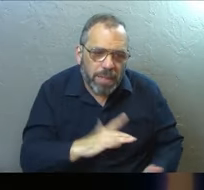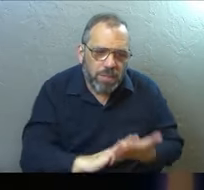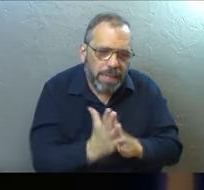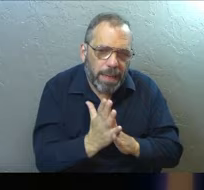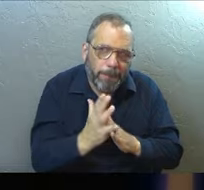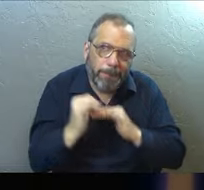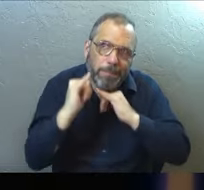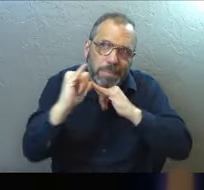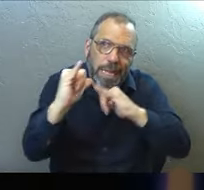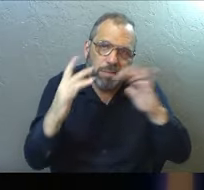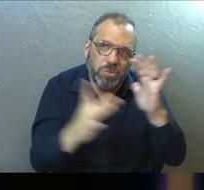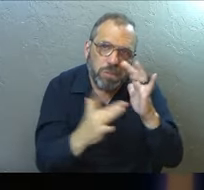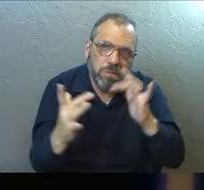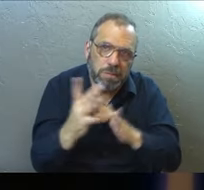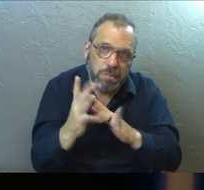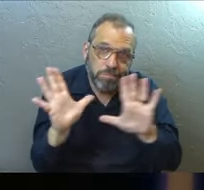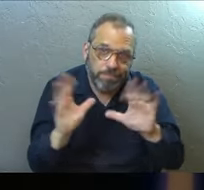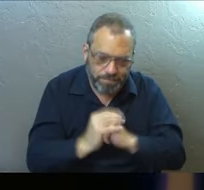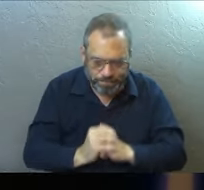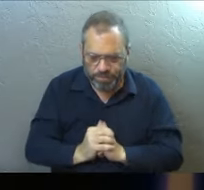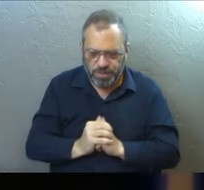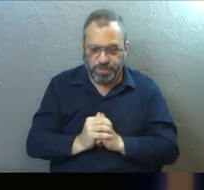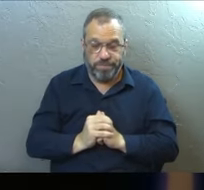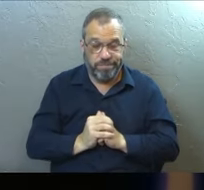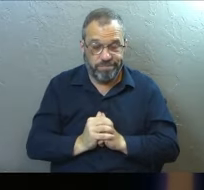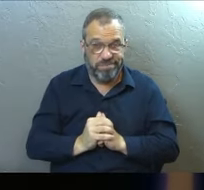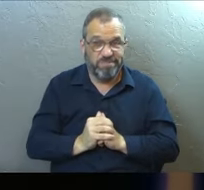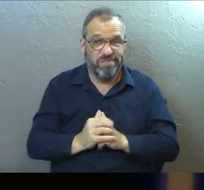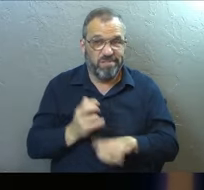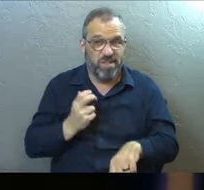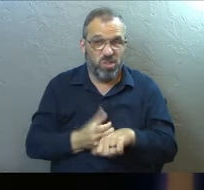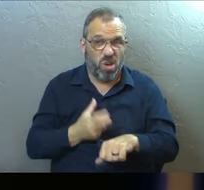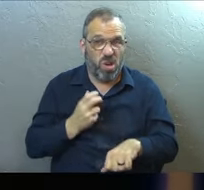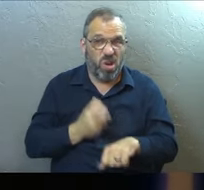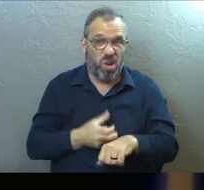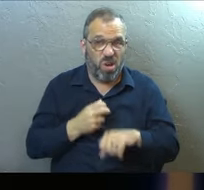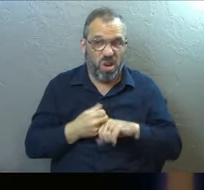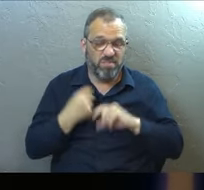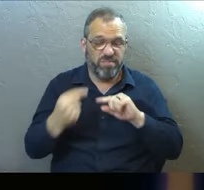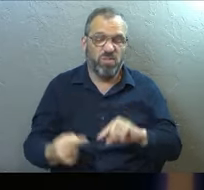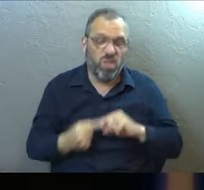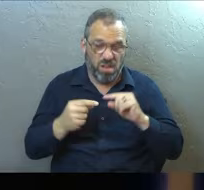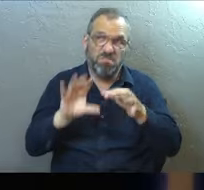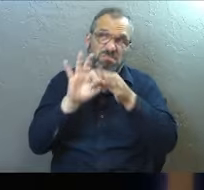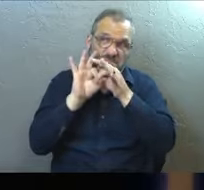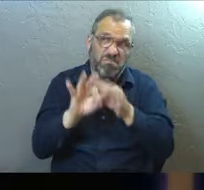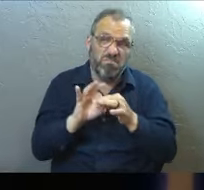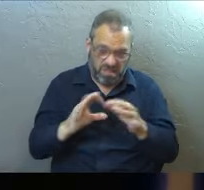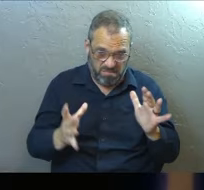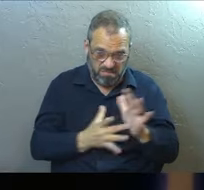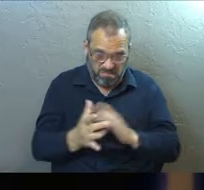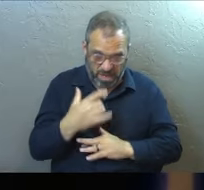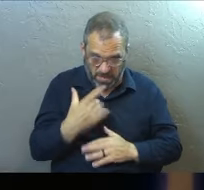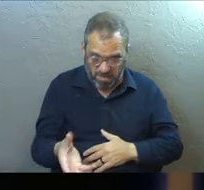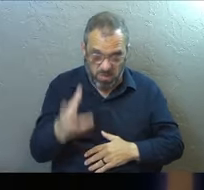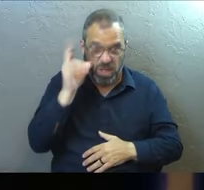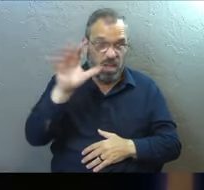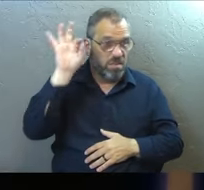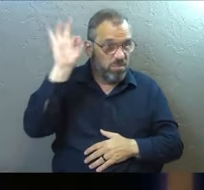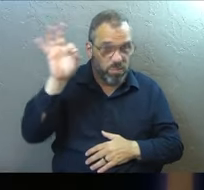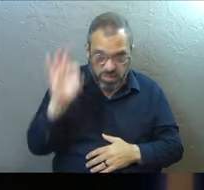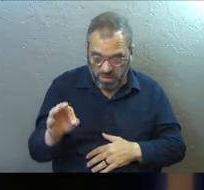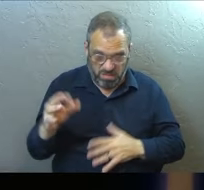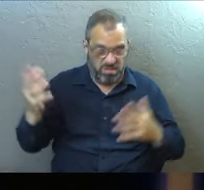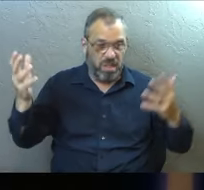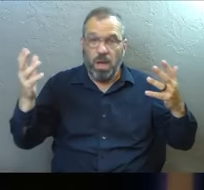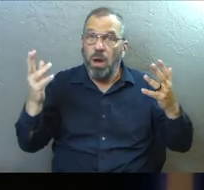more like Jesus. So it's difficult sometimes to have this relationship with God that's talked about all the time in sermons